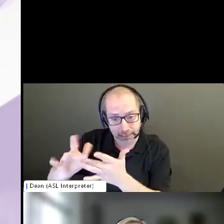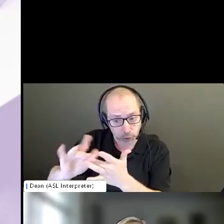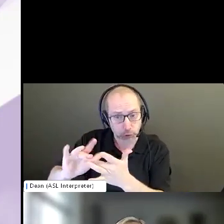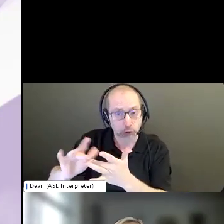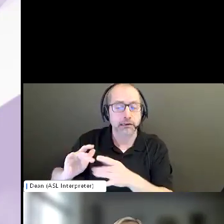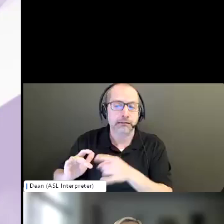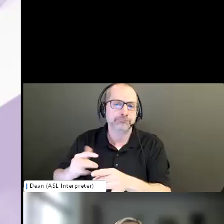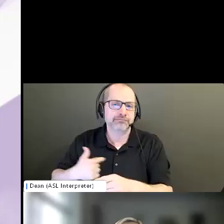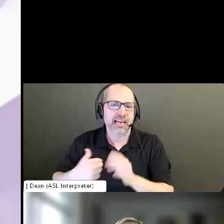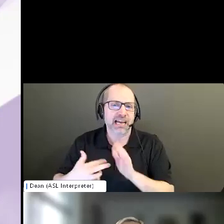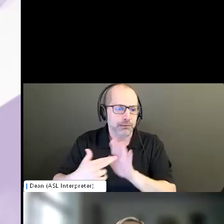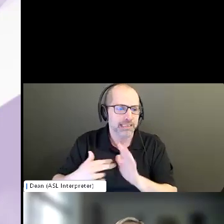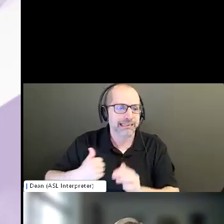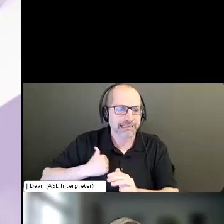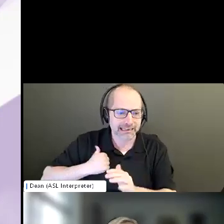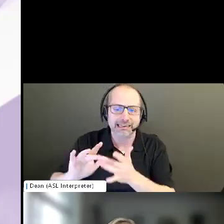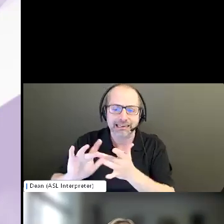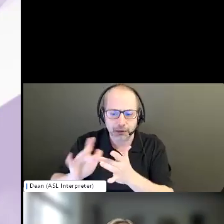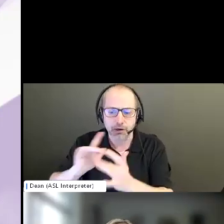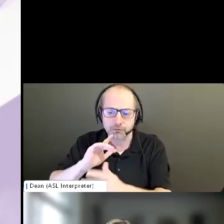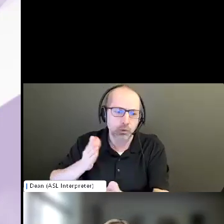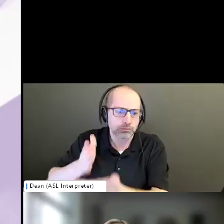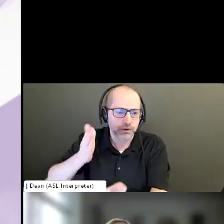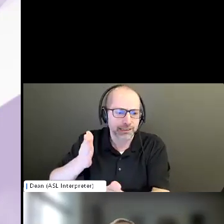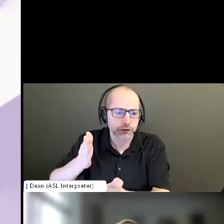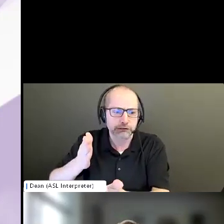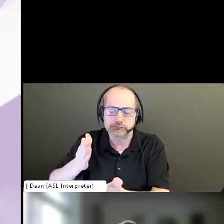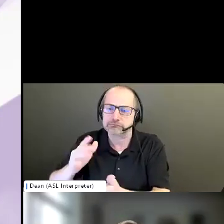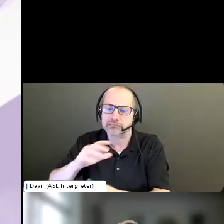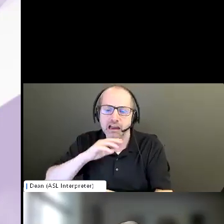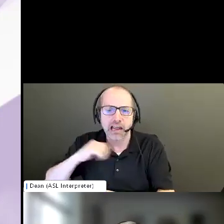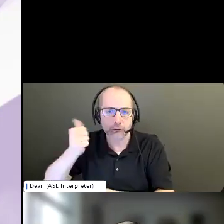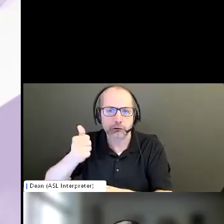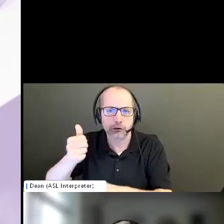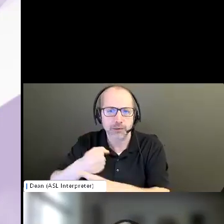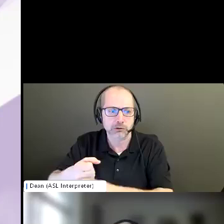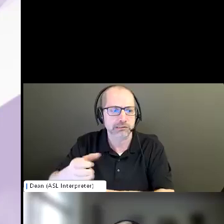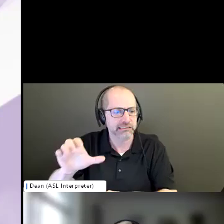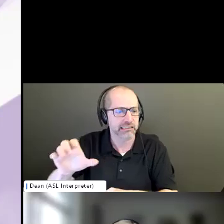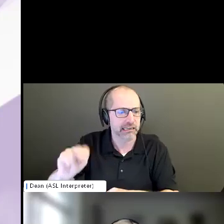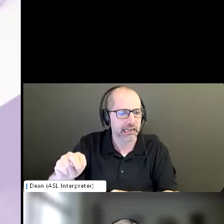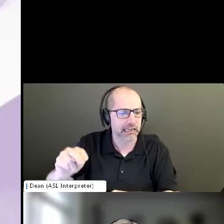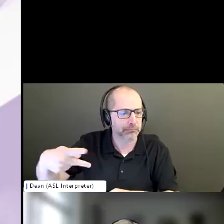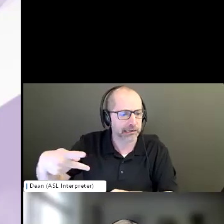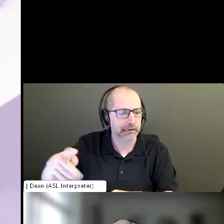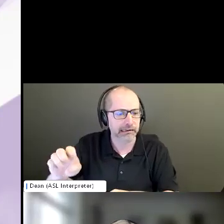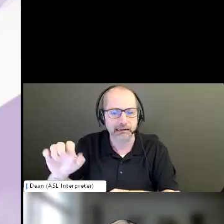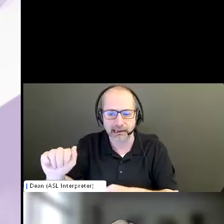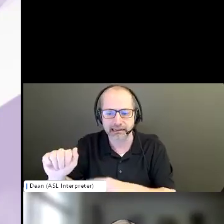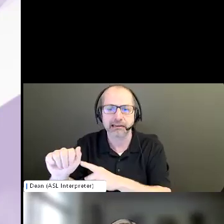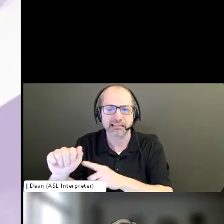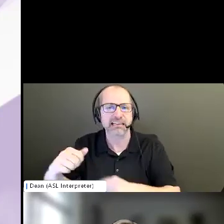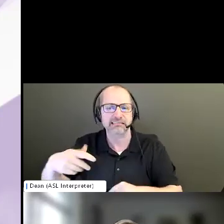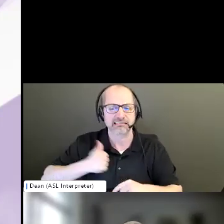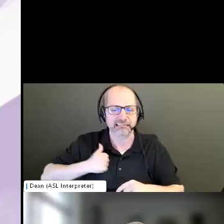the Canadian Network for the Prevention of Elder Abuse, known as CNPEA, and we are a pan-Canadian organization that works